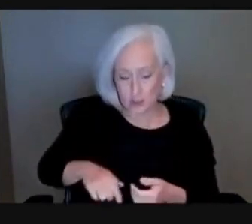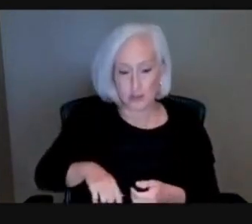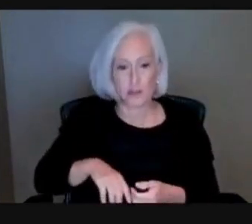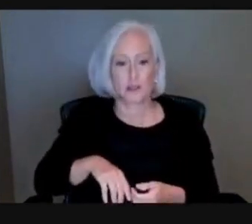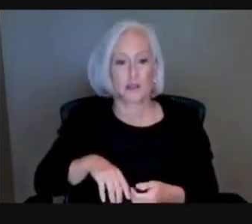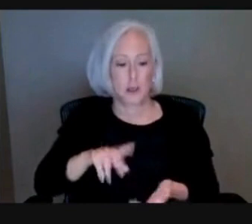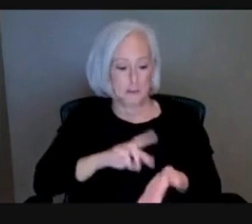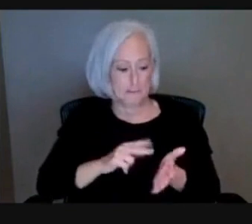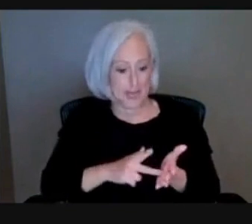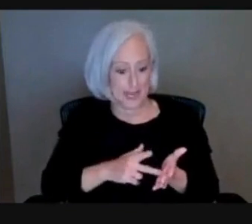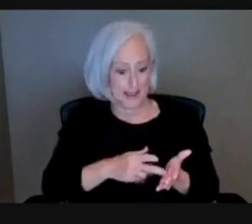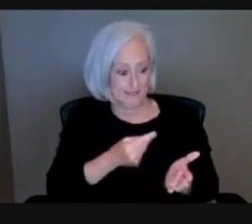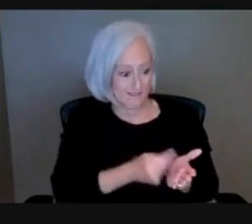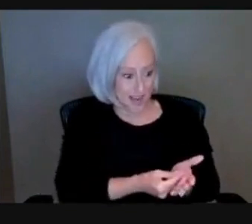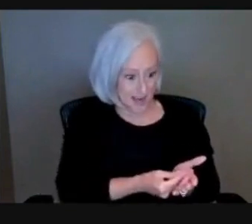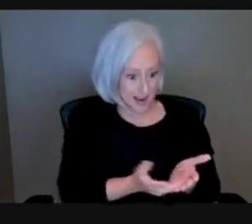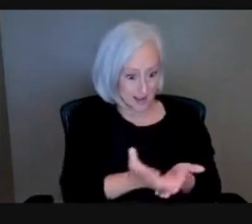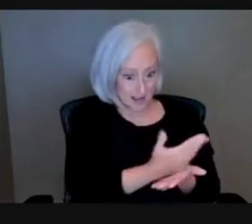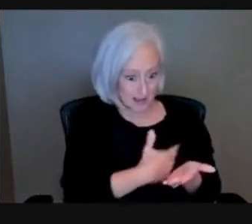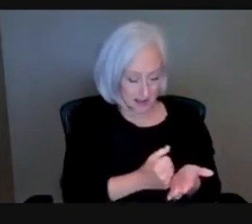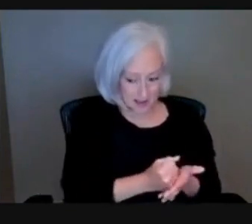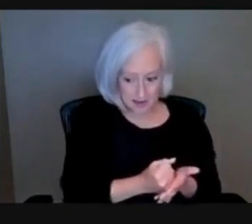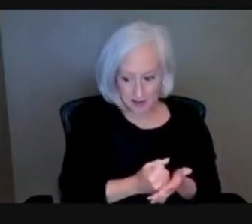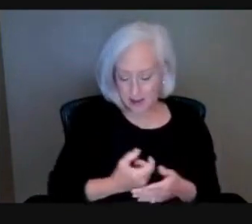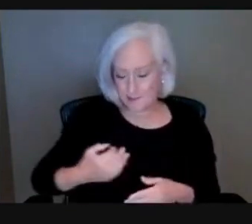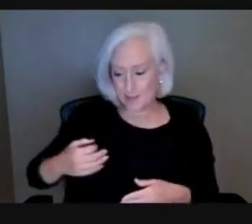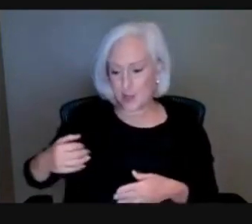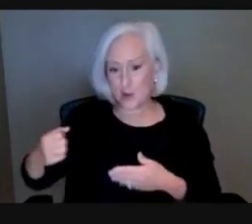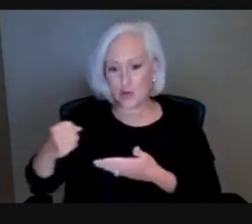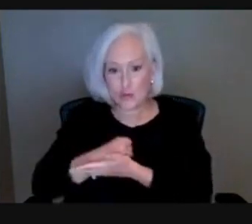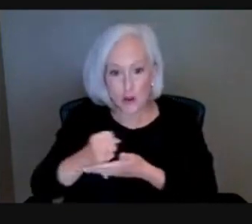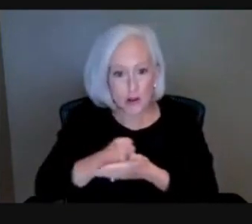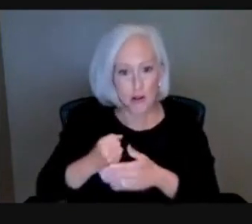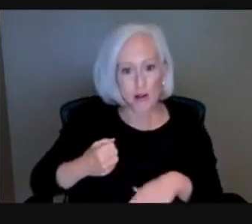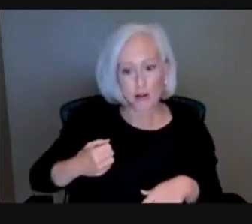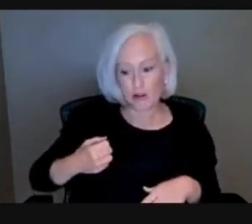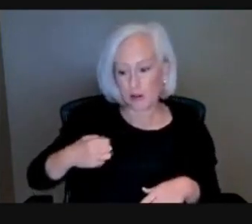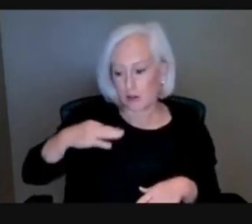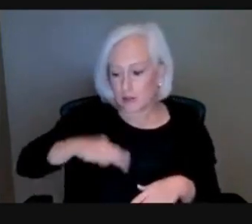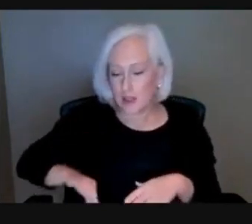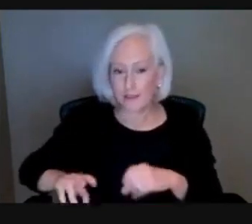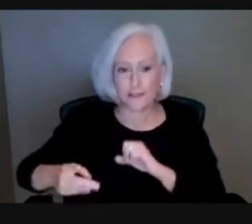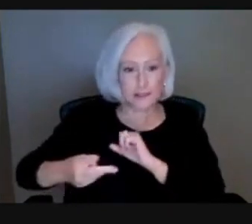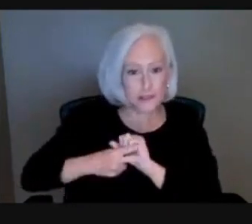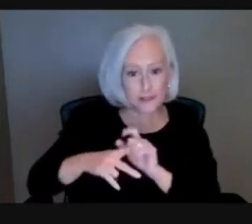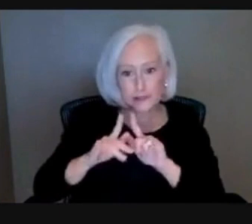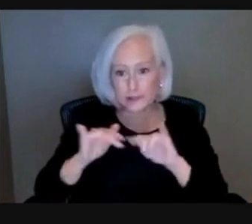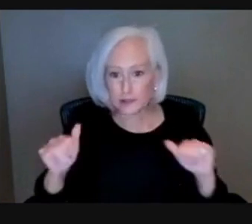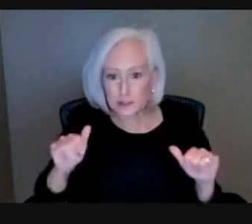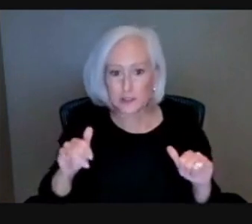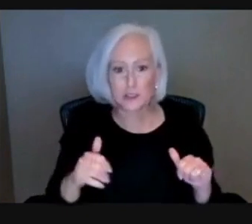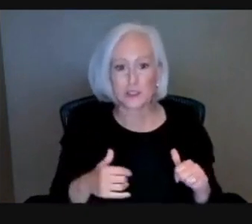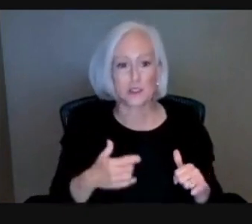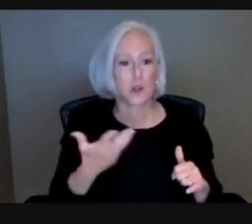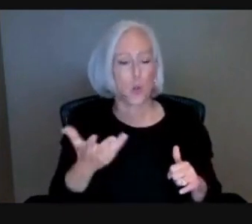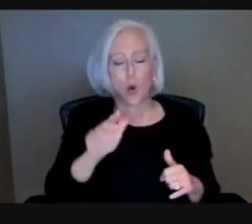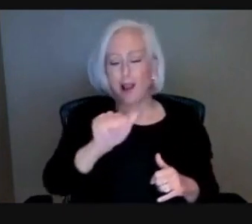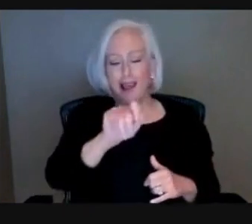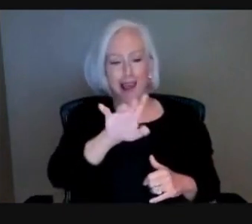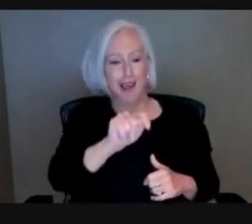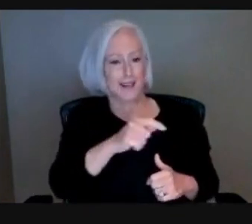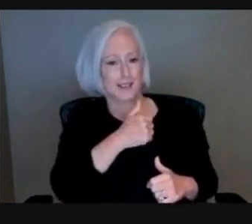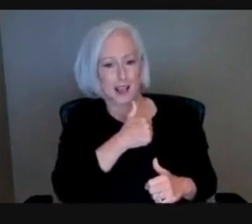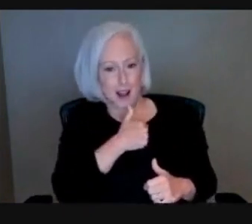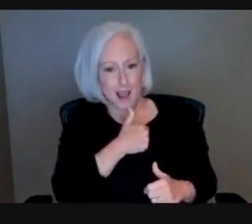credit situation. We're going to take a deep dive and take a look at your assets. We're going to look at your debts. We're going to look at your employment